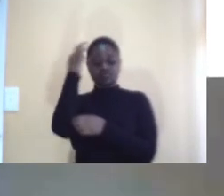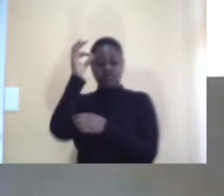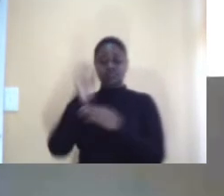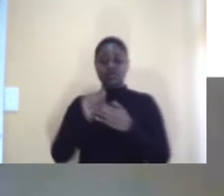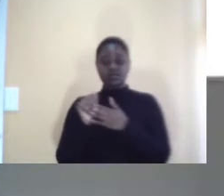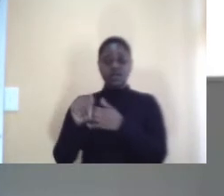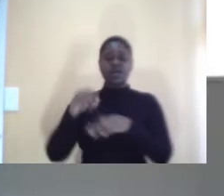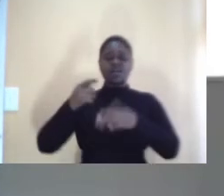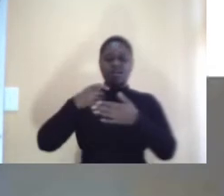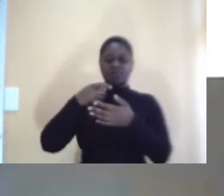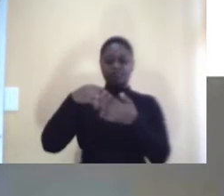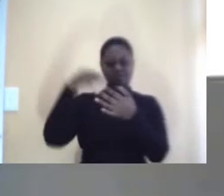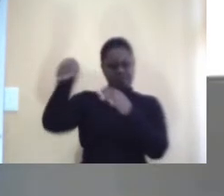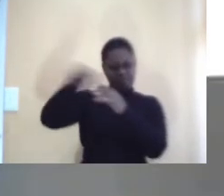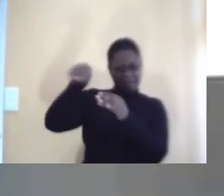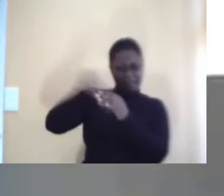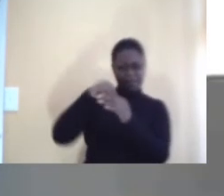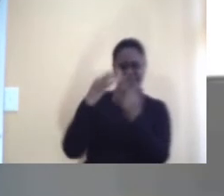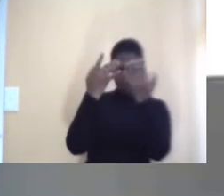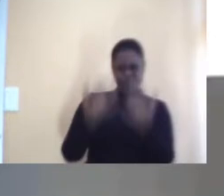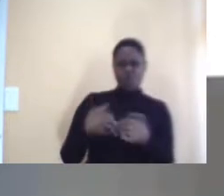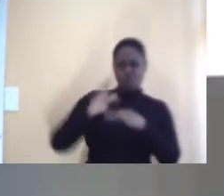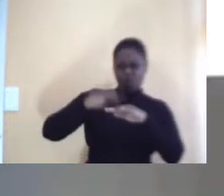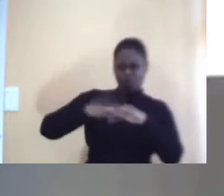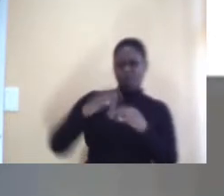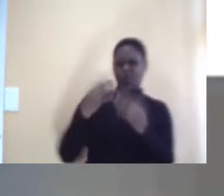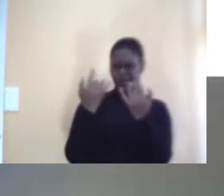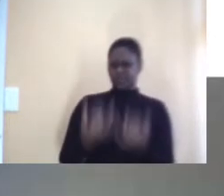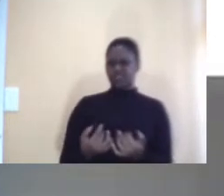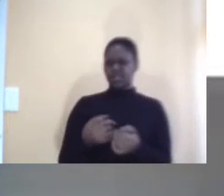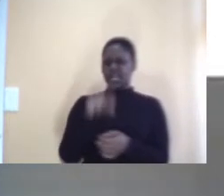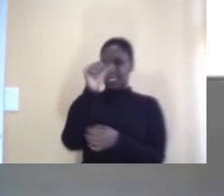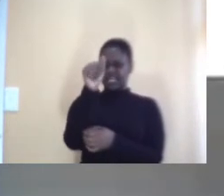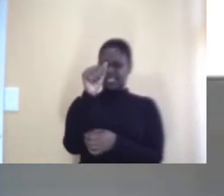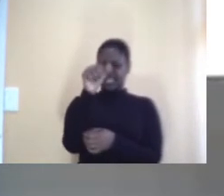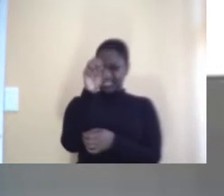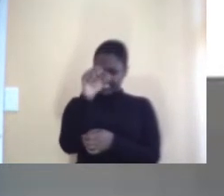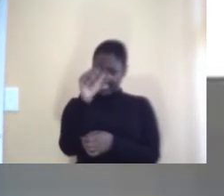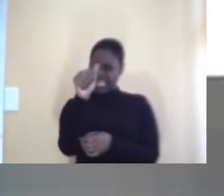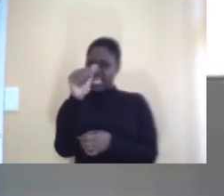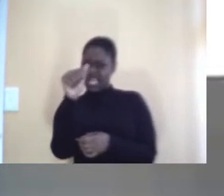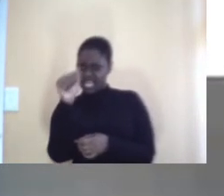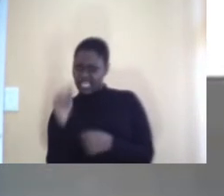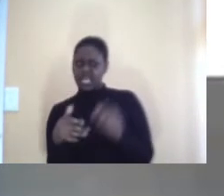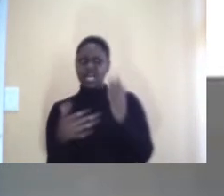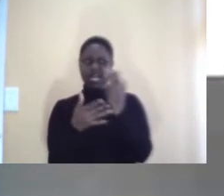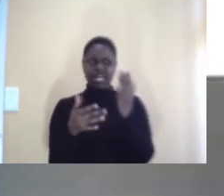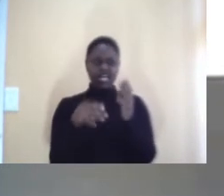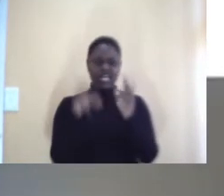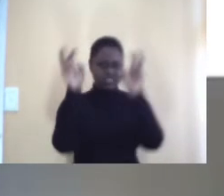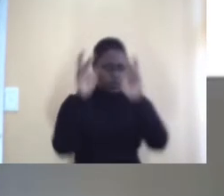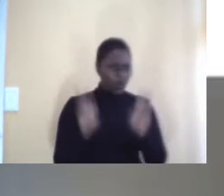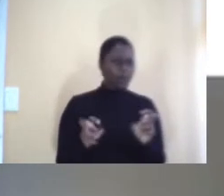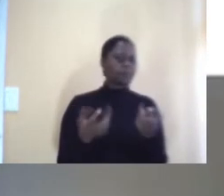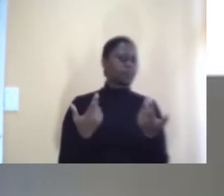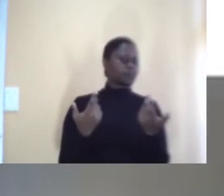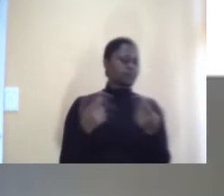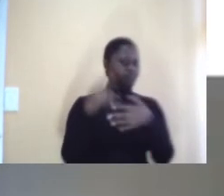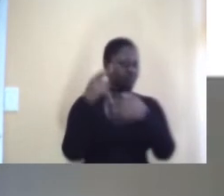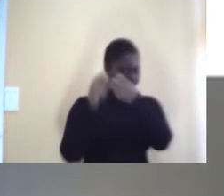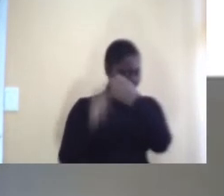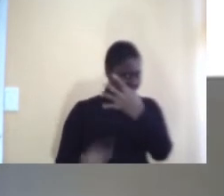pump more money into this entity, as if they have not learned from SAA, Eskom, Denel, Prasa, the Frieda Dairy Farm, just to mention a